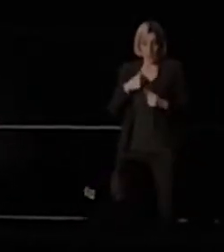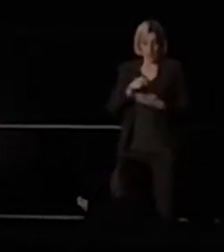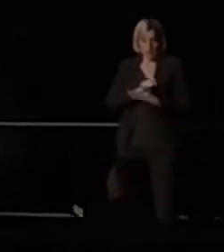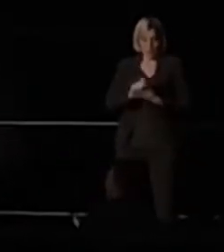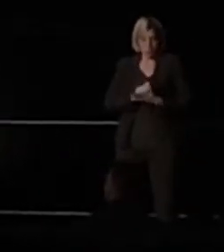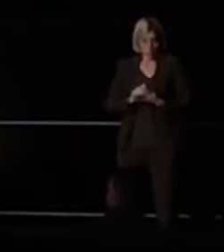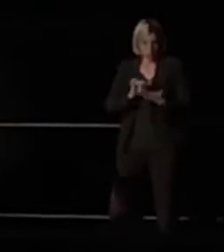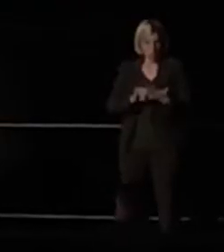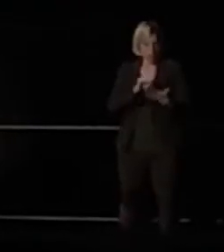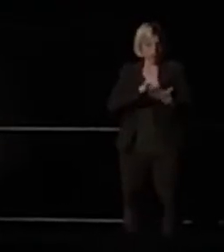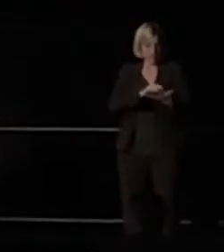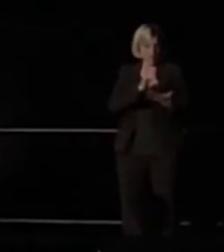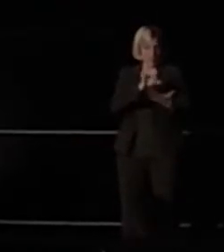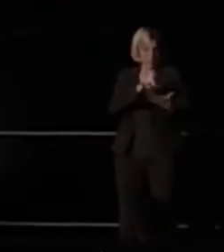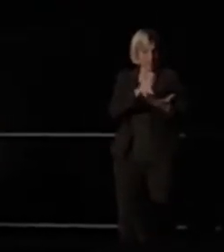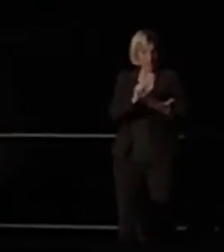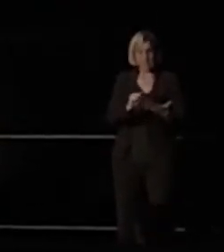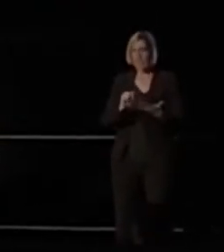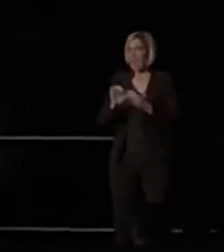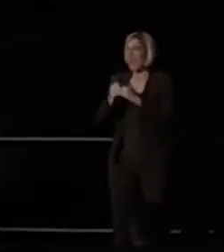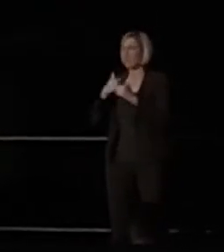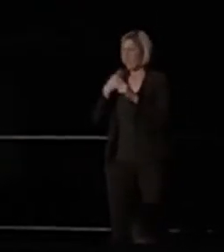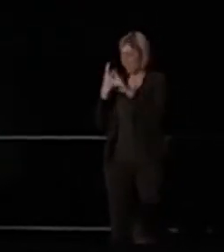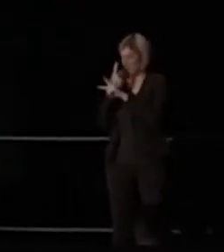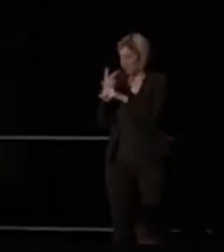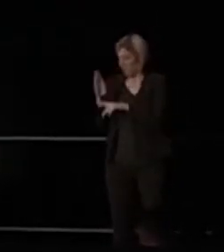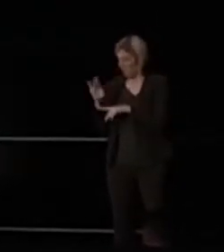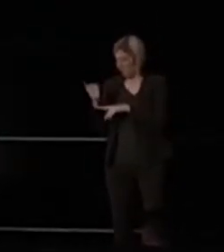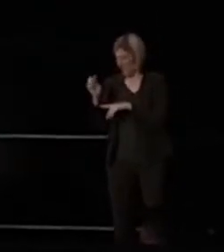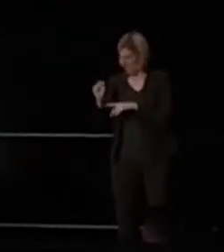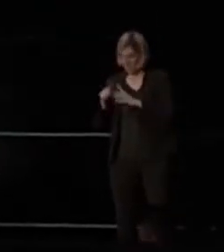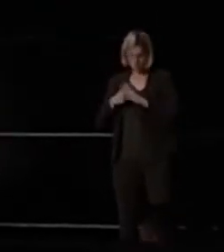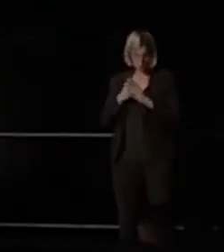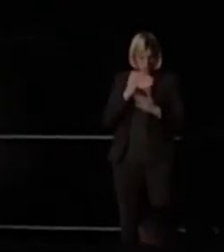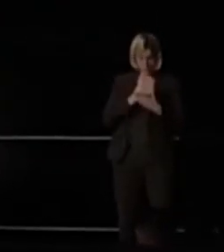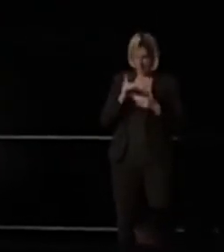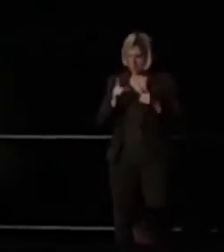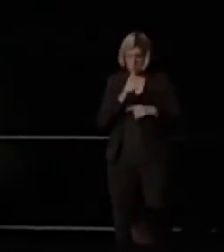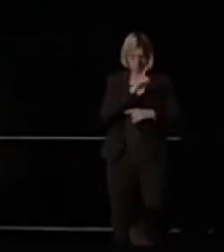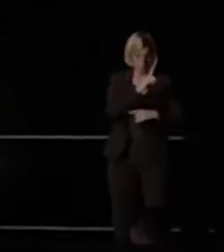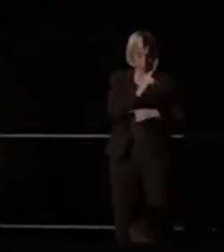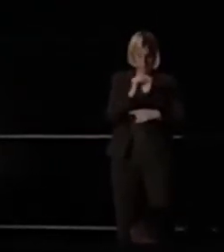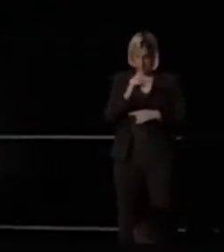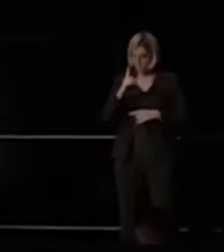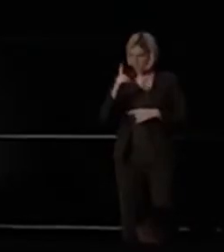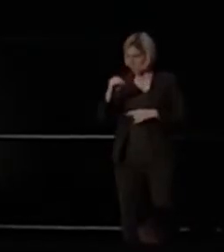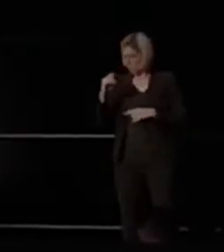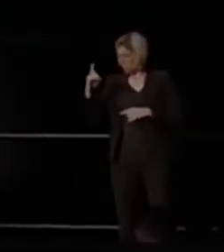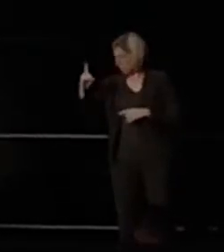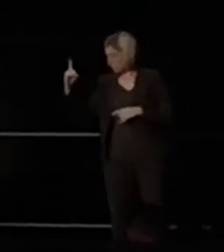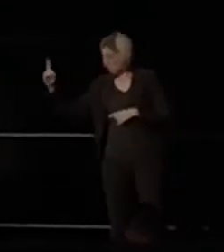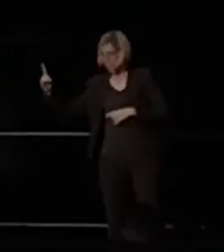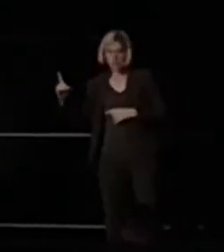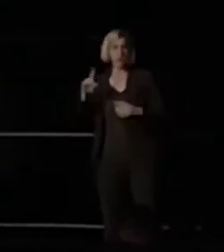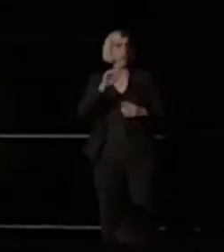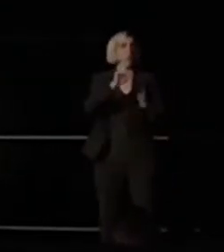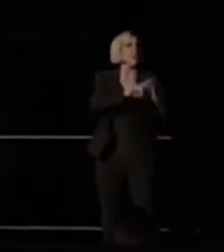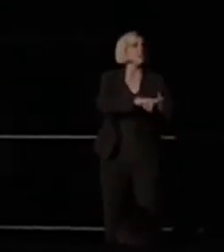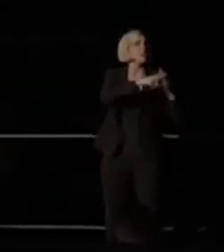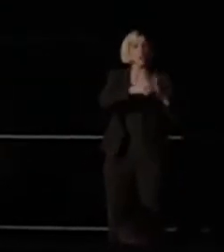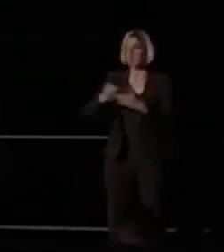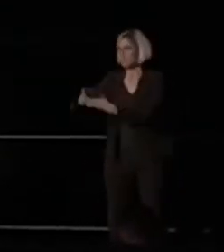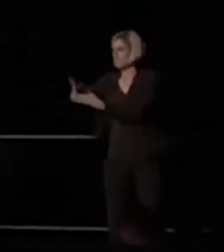it came back, how would I tell where the bytes start and stop? You got 10101110, where are the start and stop